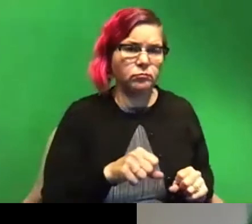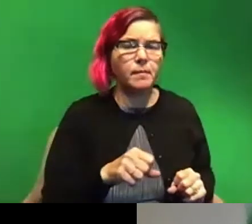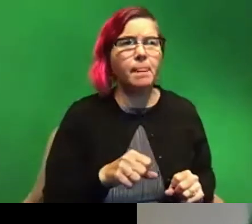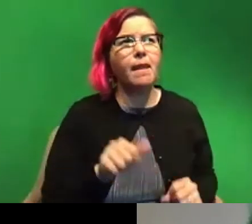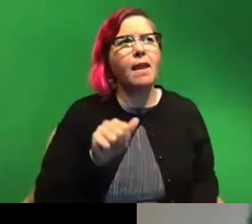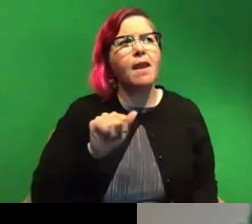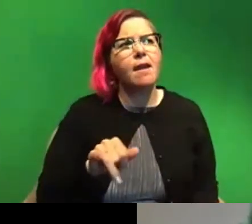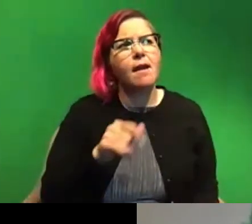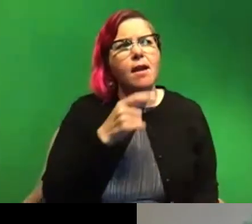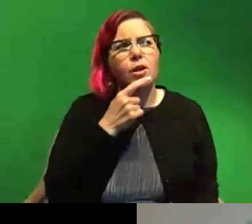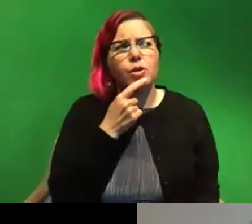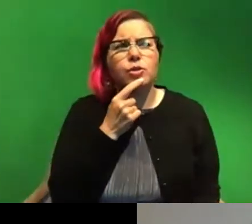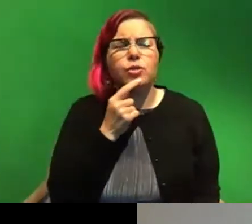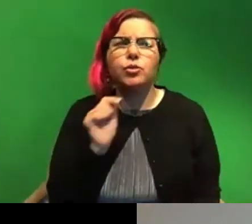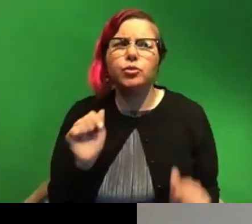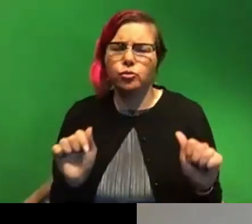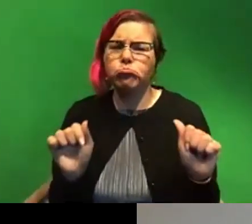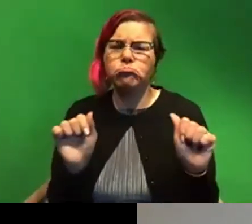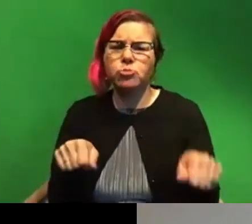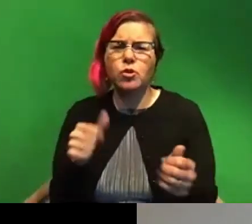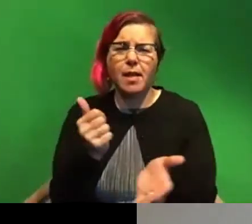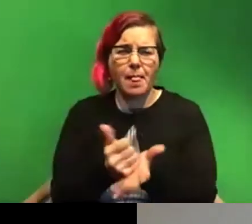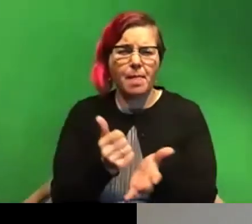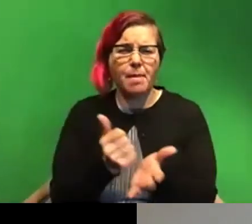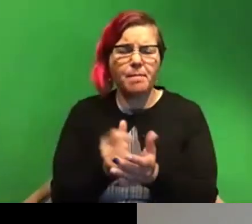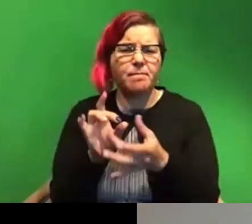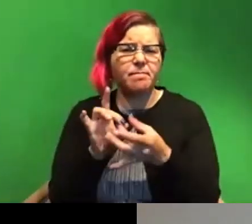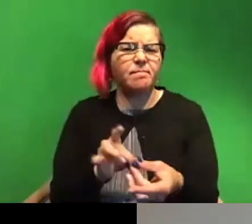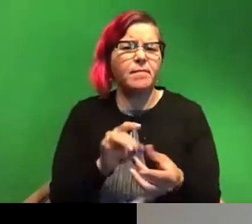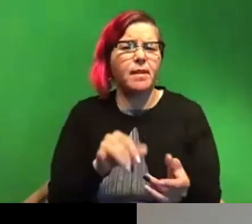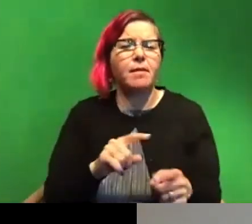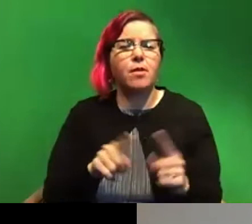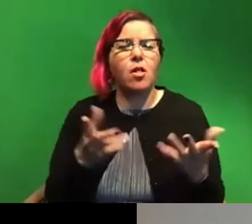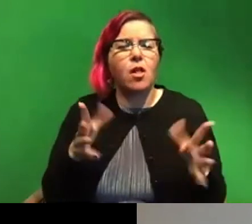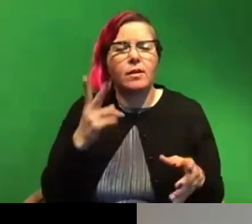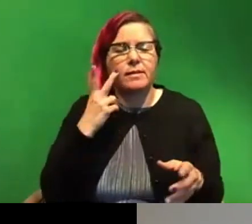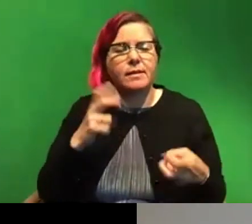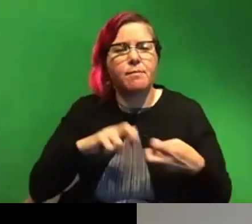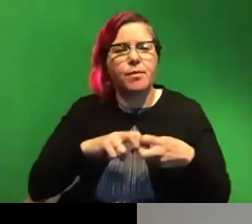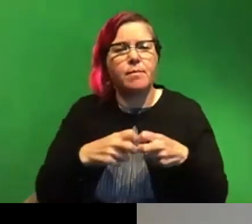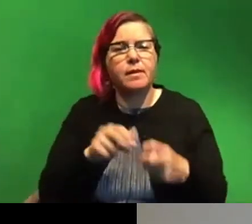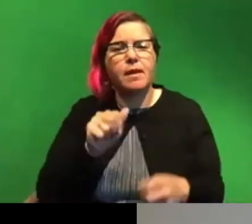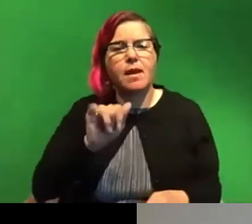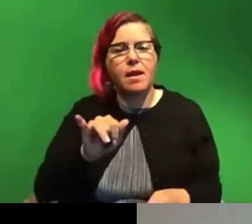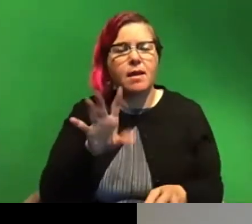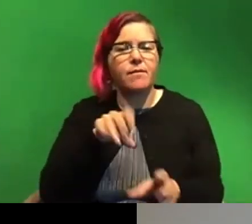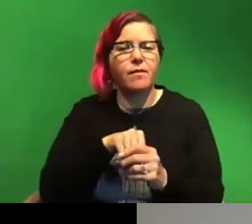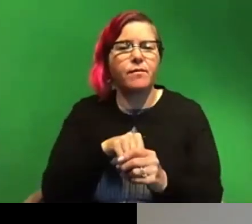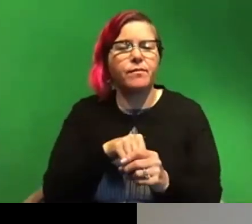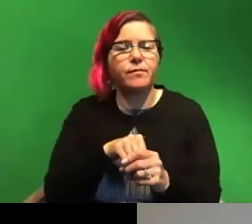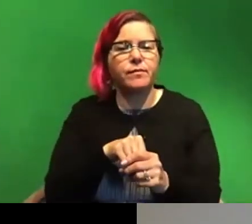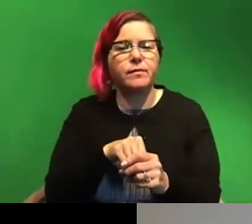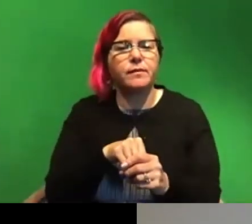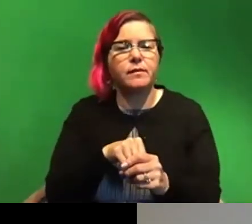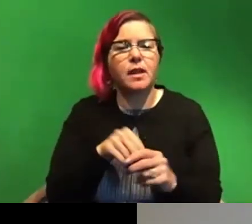AI could help in that realm, but we're already kind of seeing problems where AI is being involved in like looking